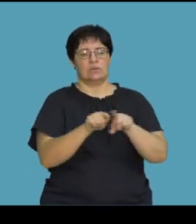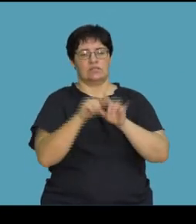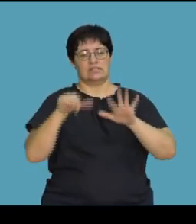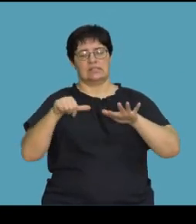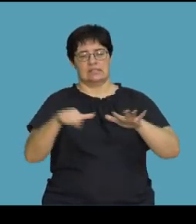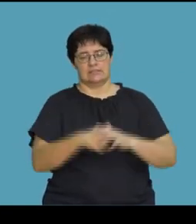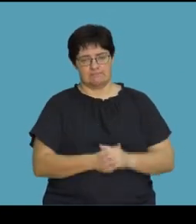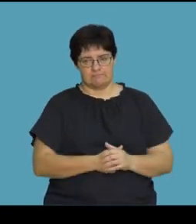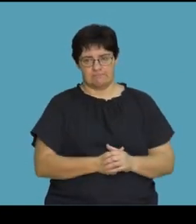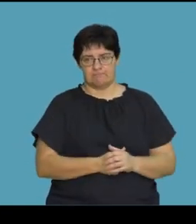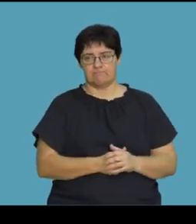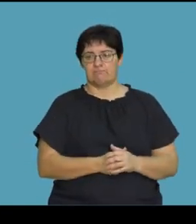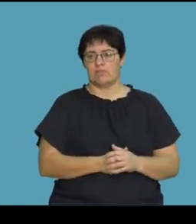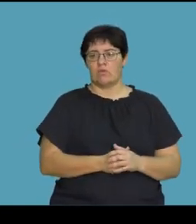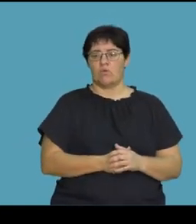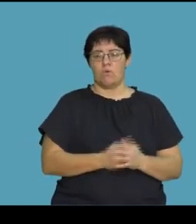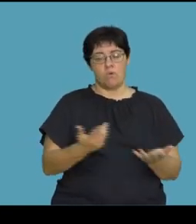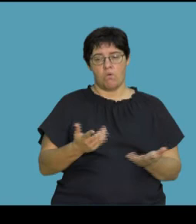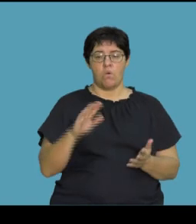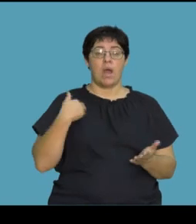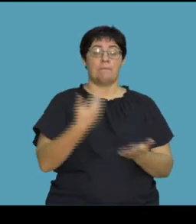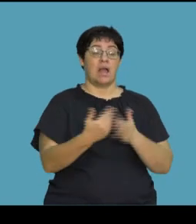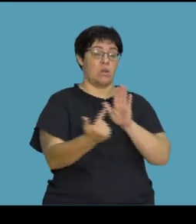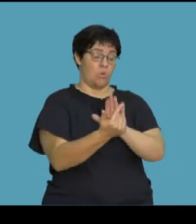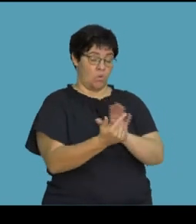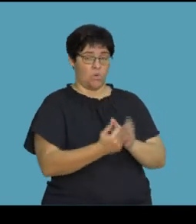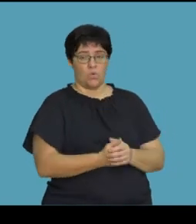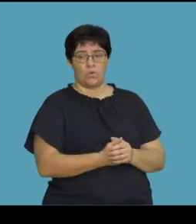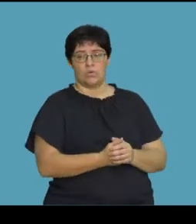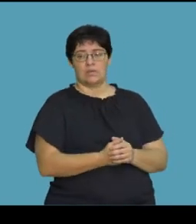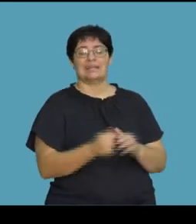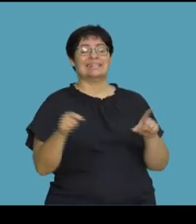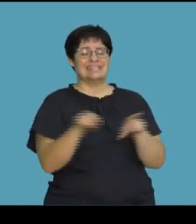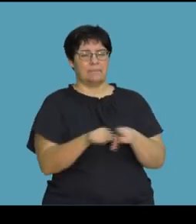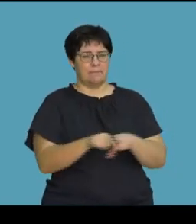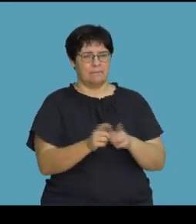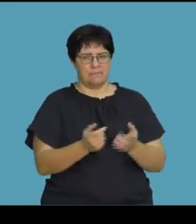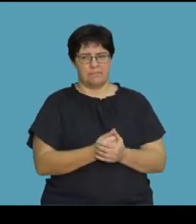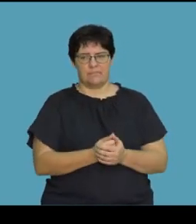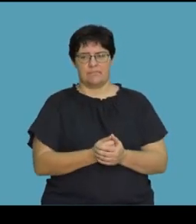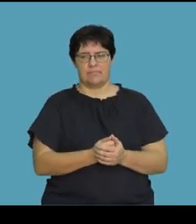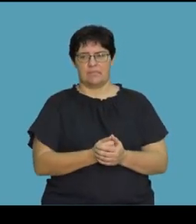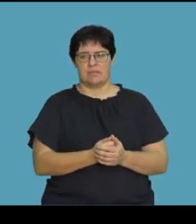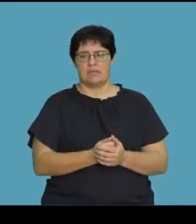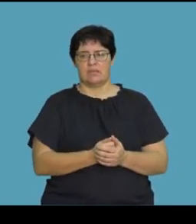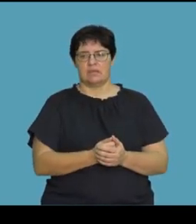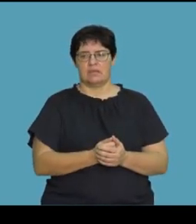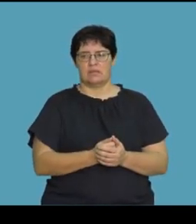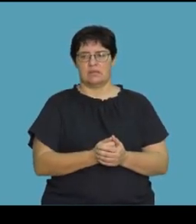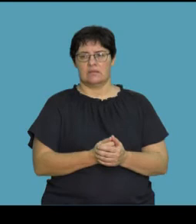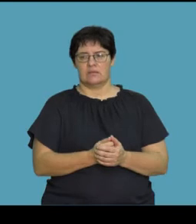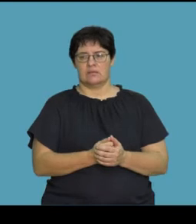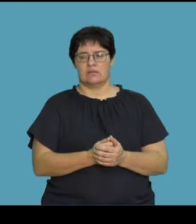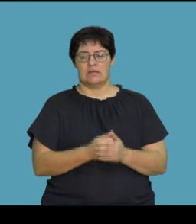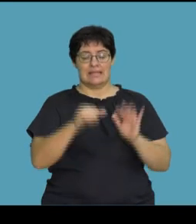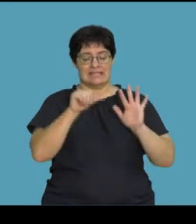10, which is then 16. Or, if you apply the laws, this will be the same as the square root